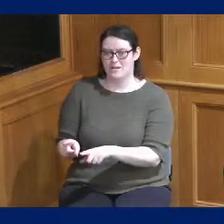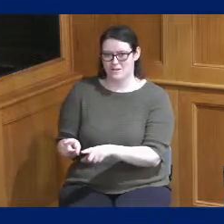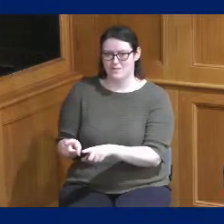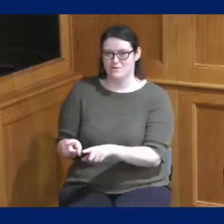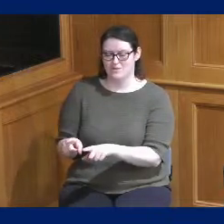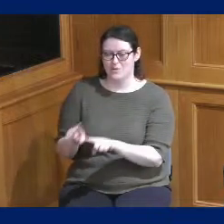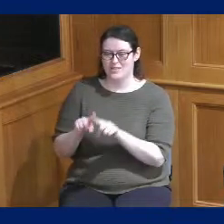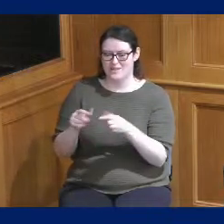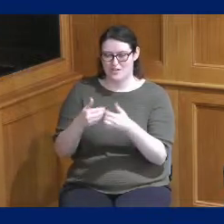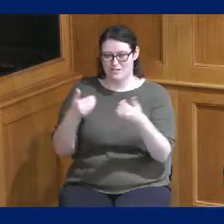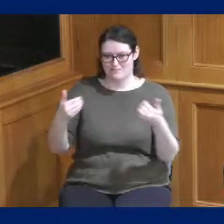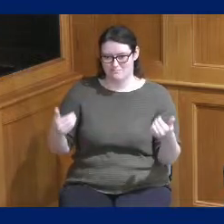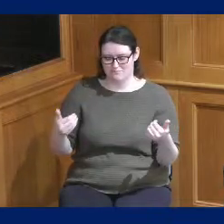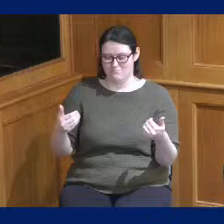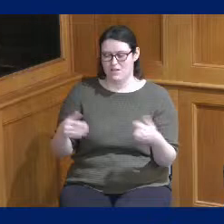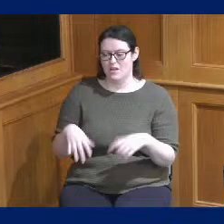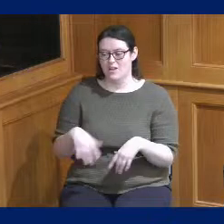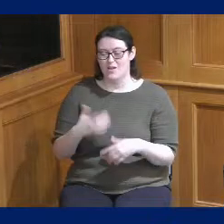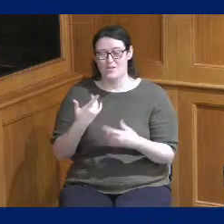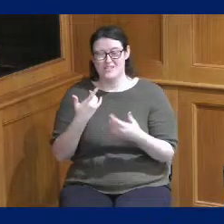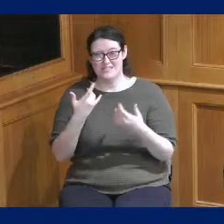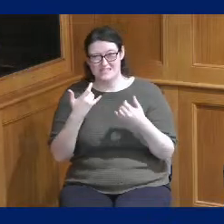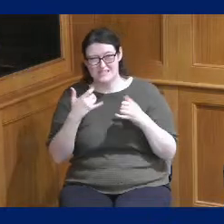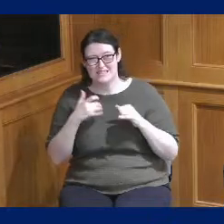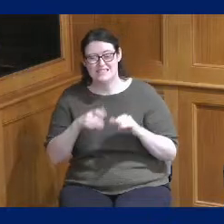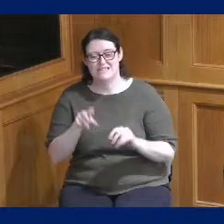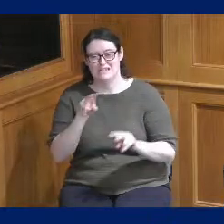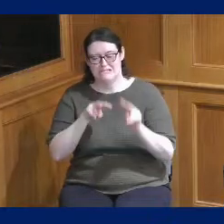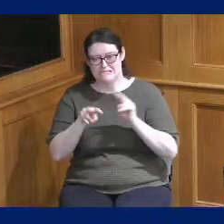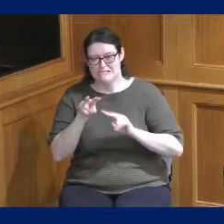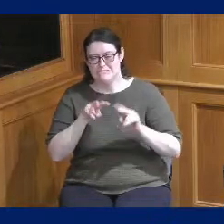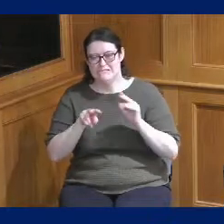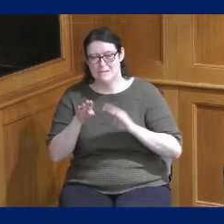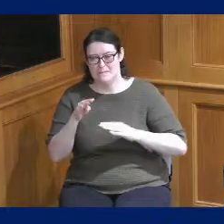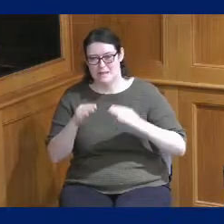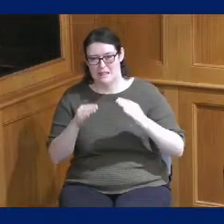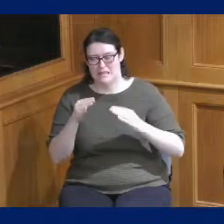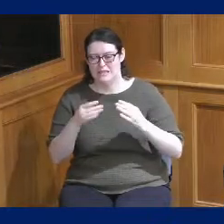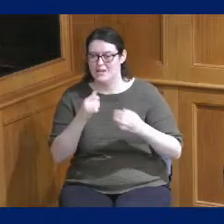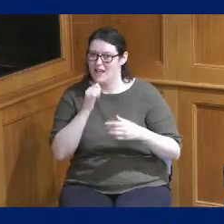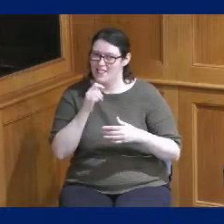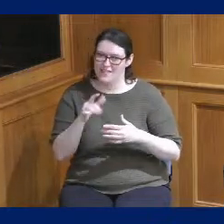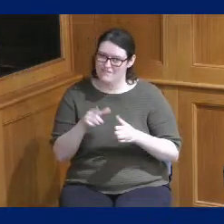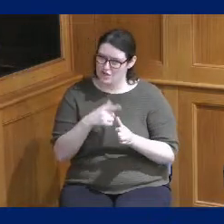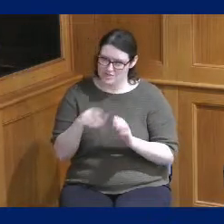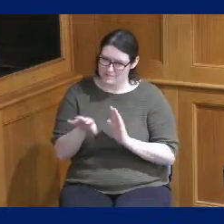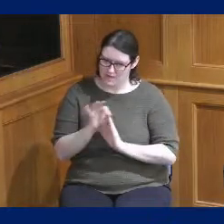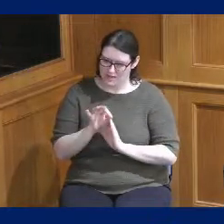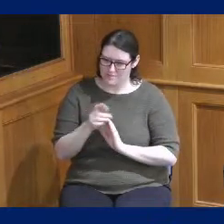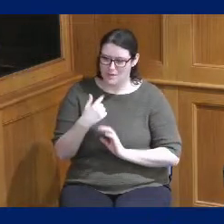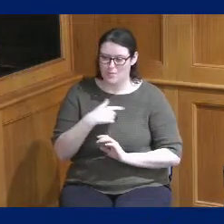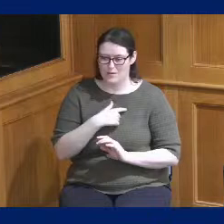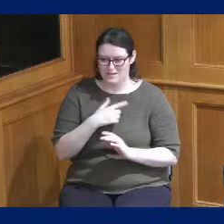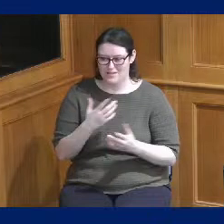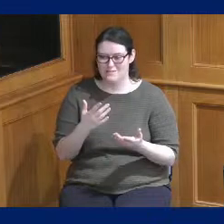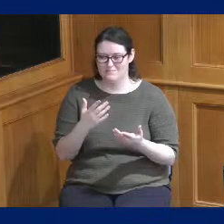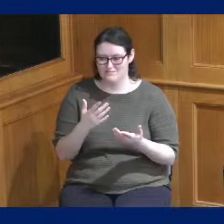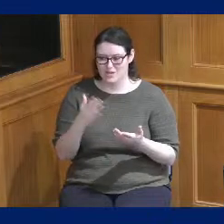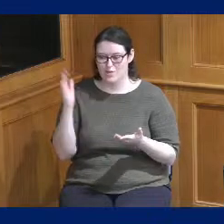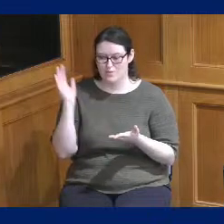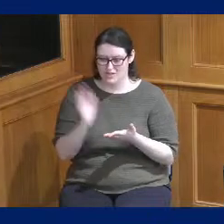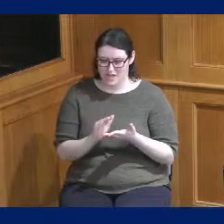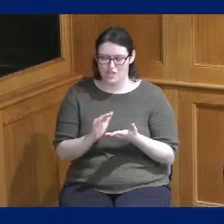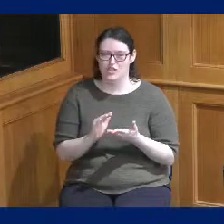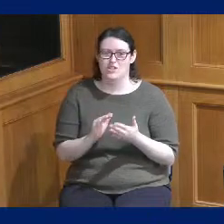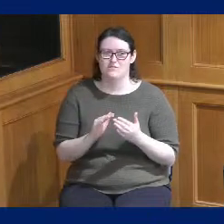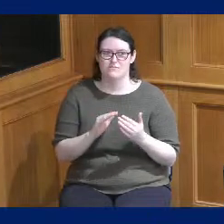then at the end, when we were still looking to balance, it's not typically our first choice, but we did a across the board reduction